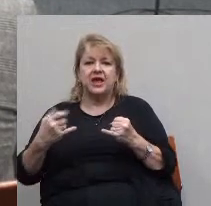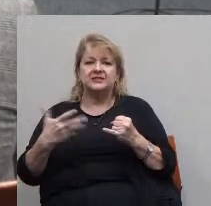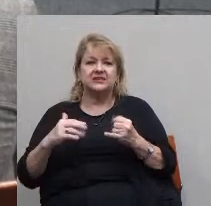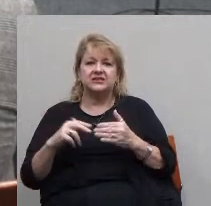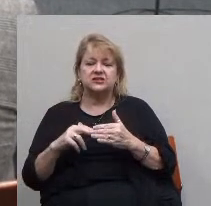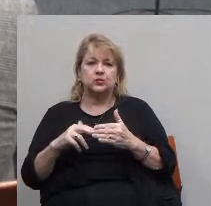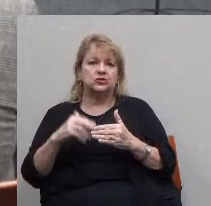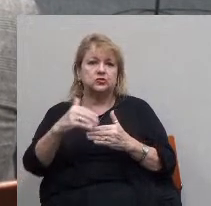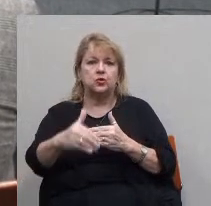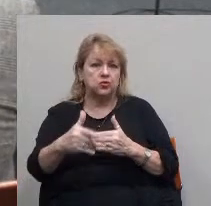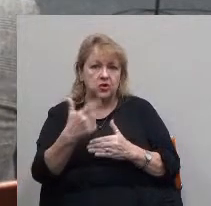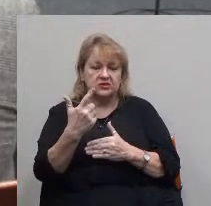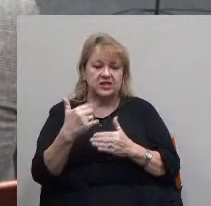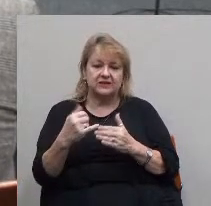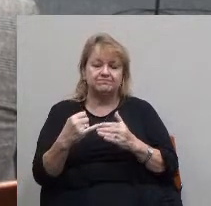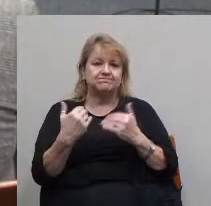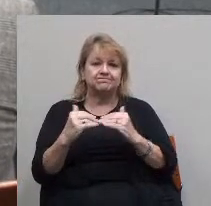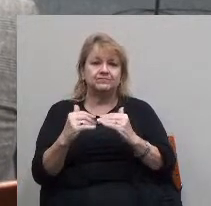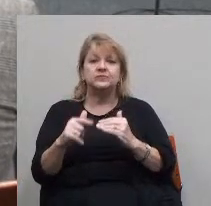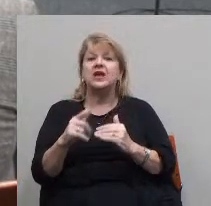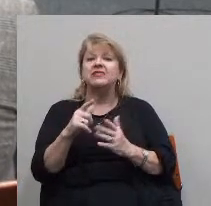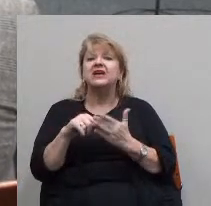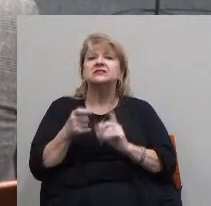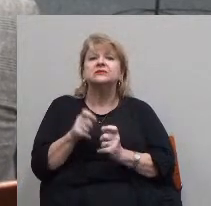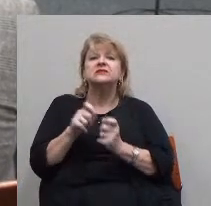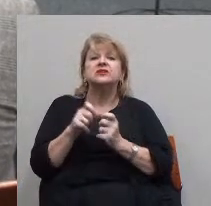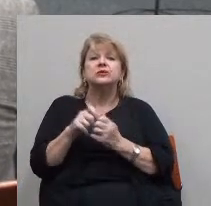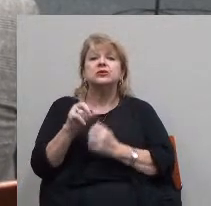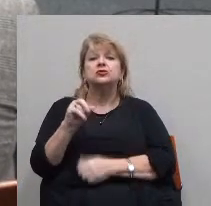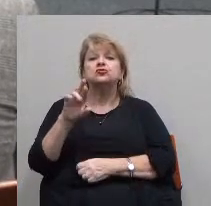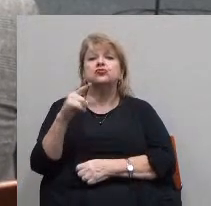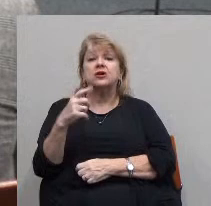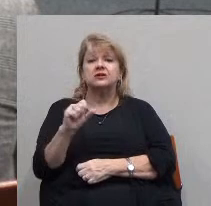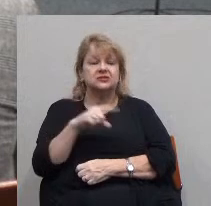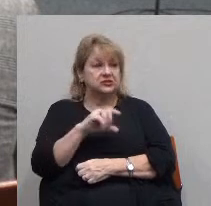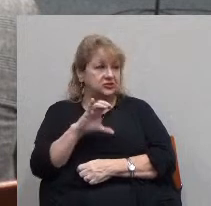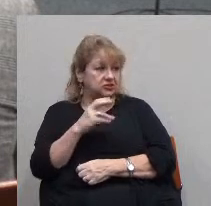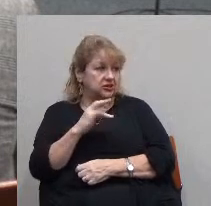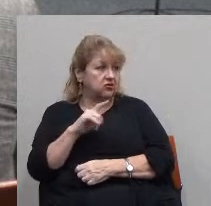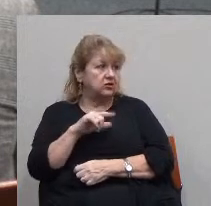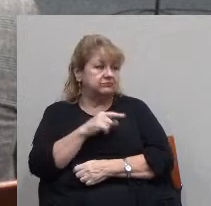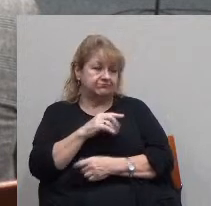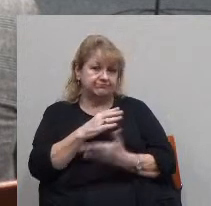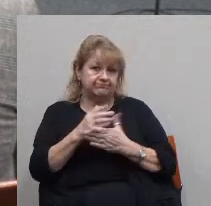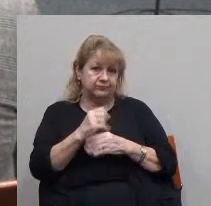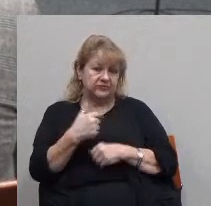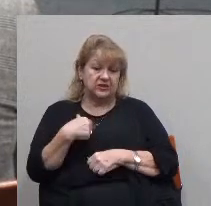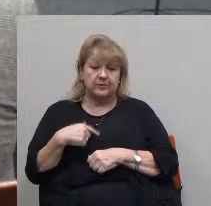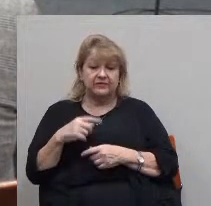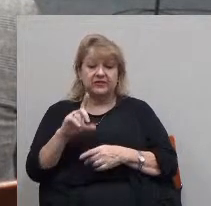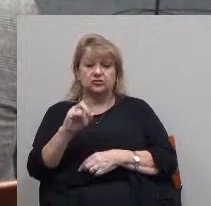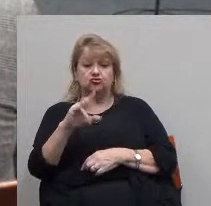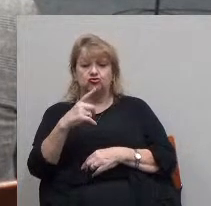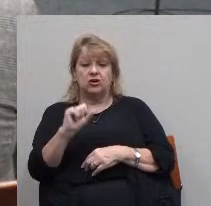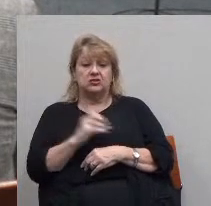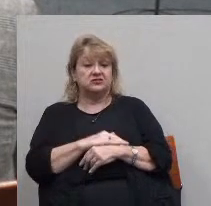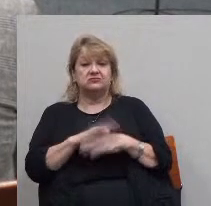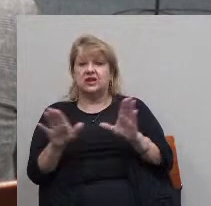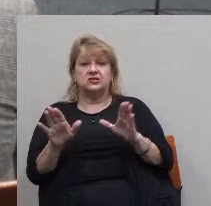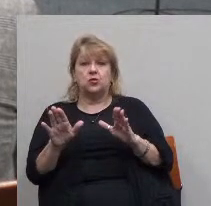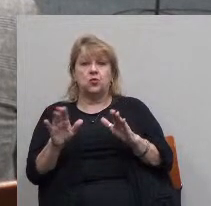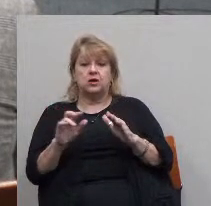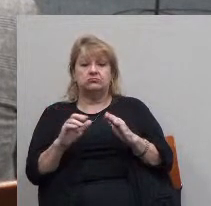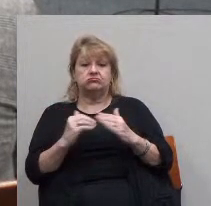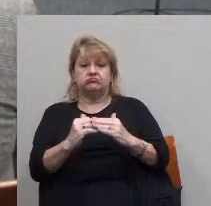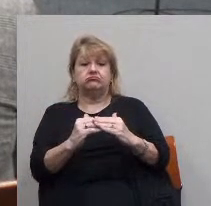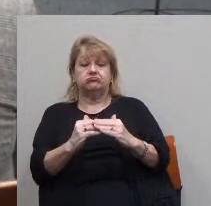either. I know one of them was specifically around drugs. Cheryl had shared that with me. So those things that we have to work on, just